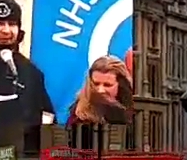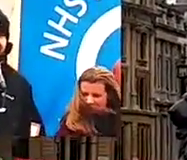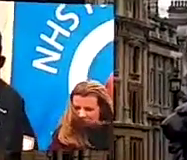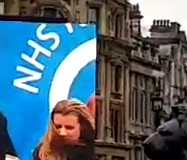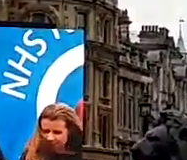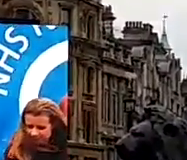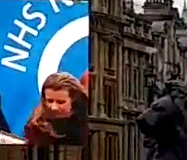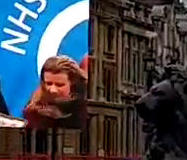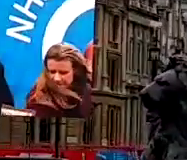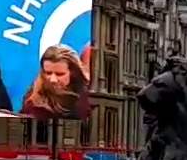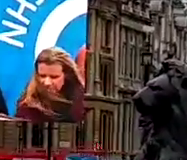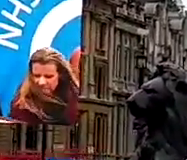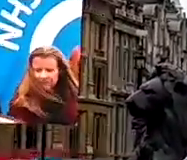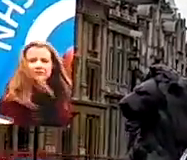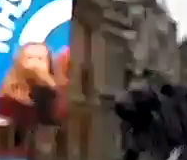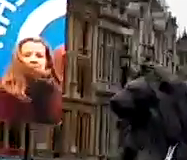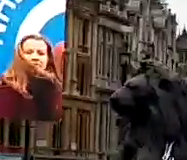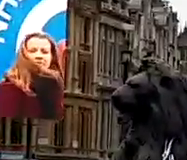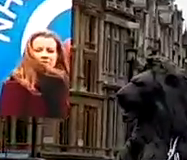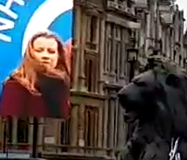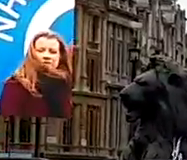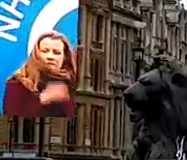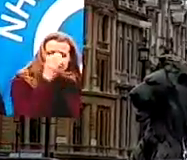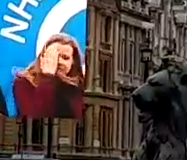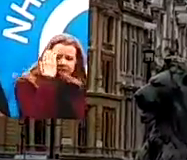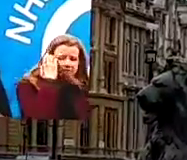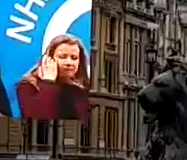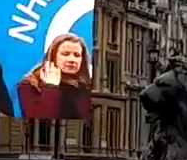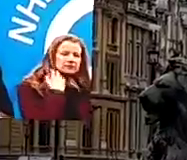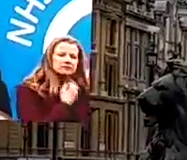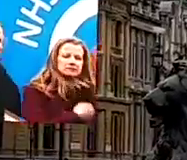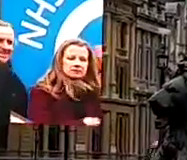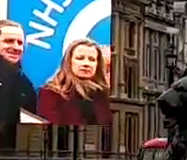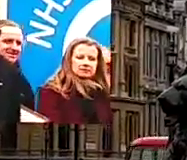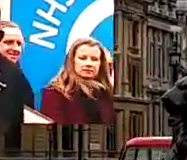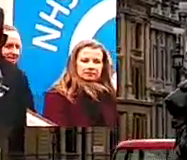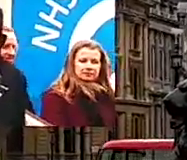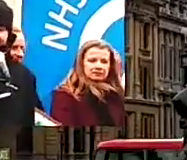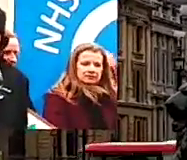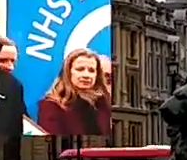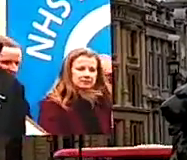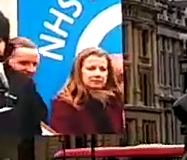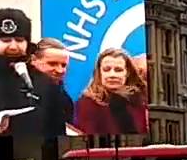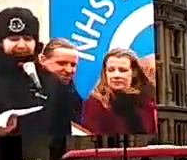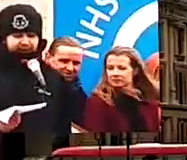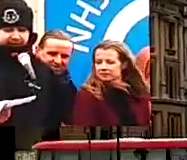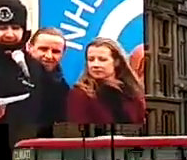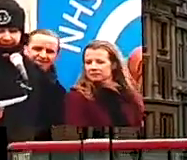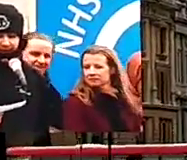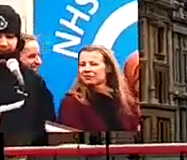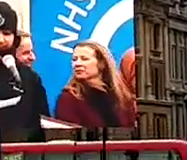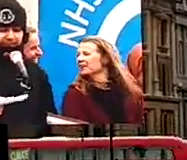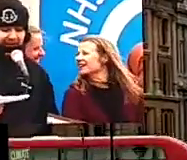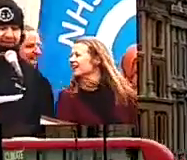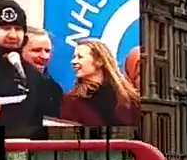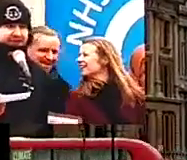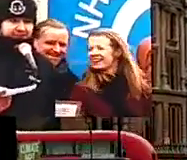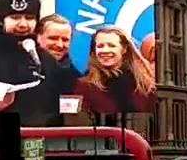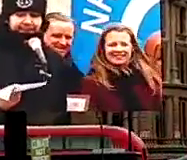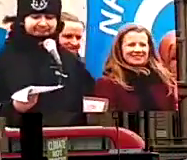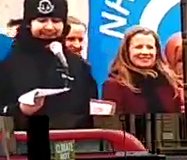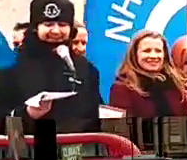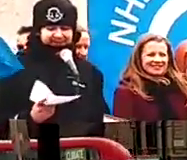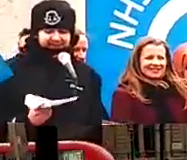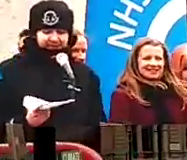any other circumstance. More recently, we faced the news last month that the government are going ahead with plans